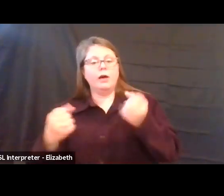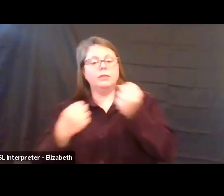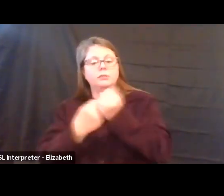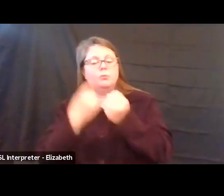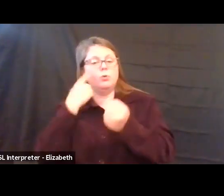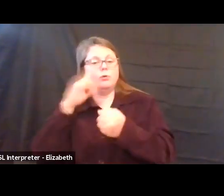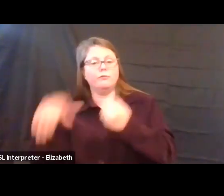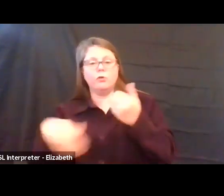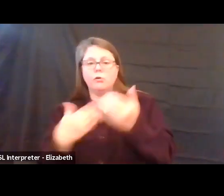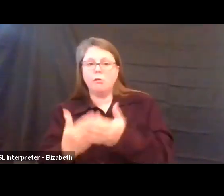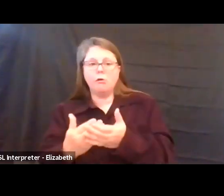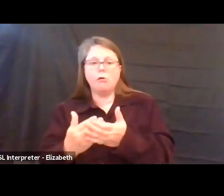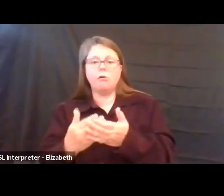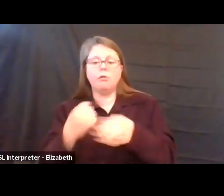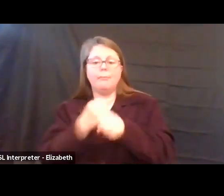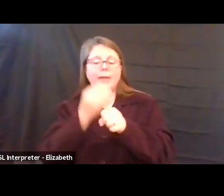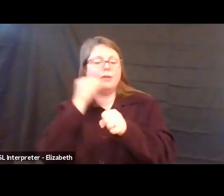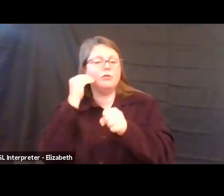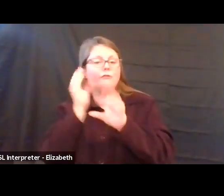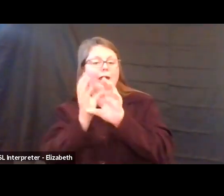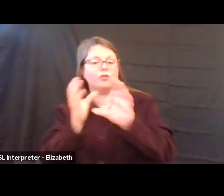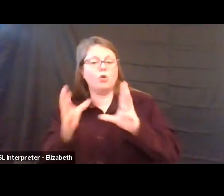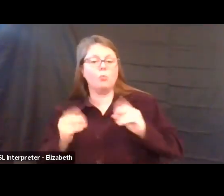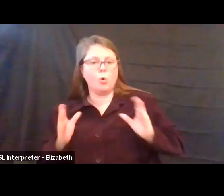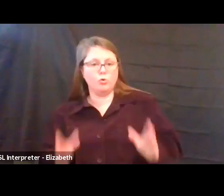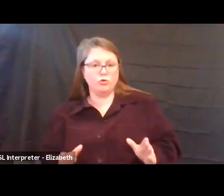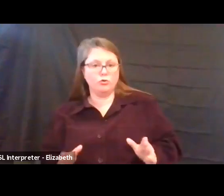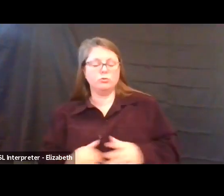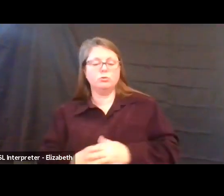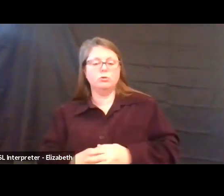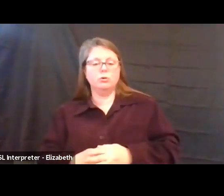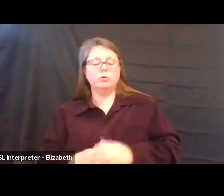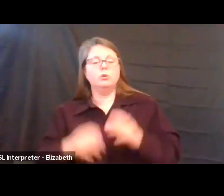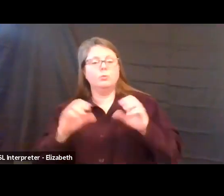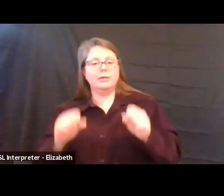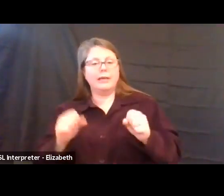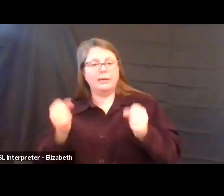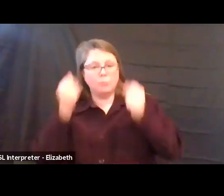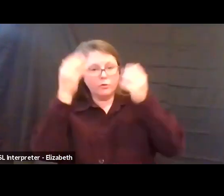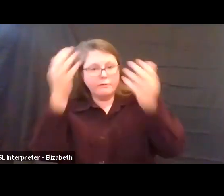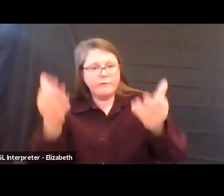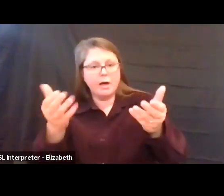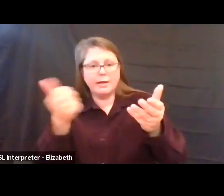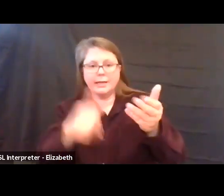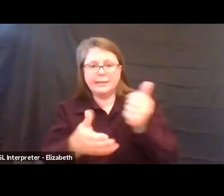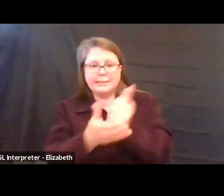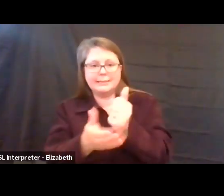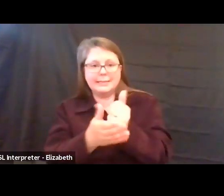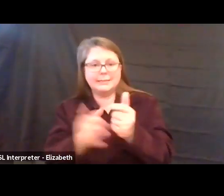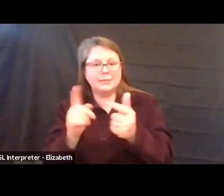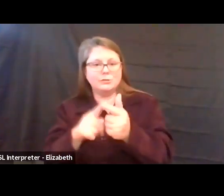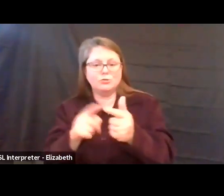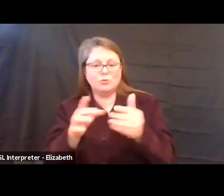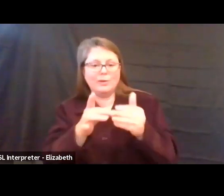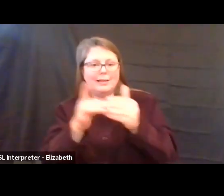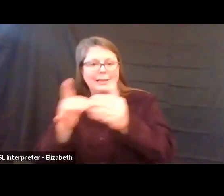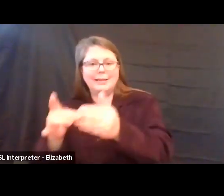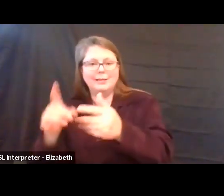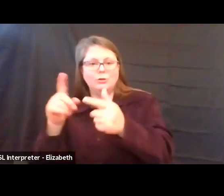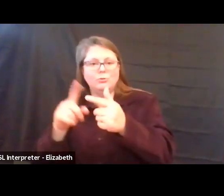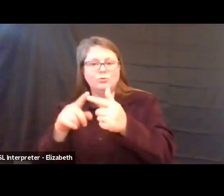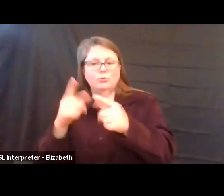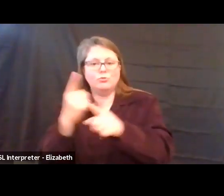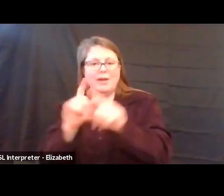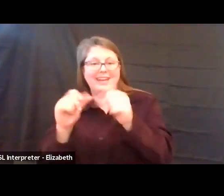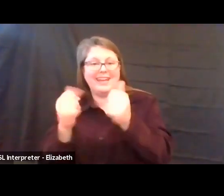homeowners. We can provide assistance in channeling homeowners to the right agencies. We can support the homeowners